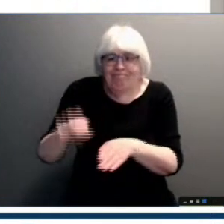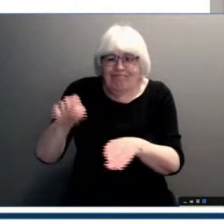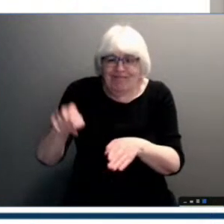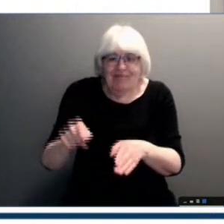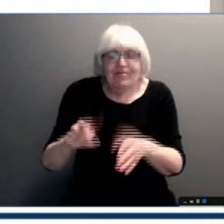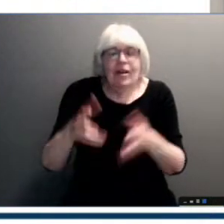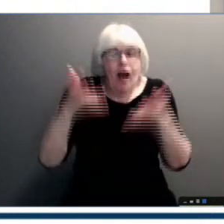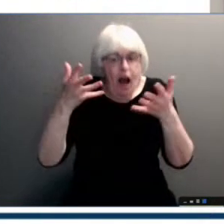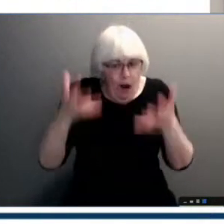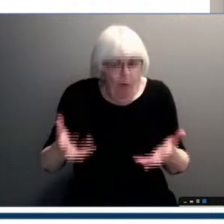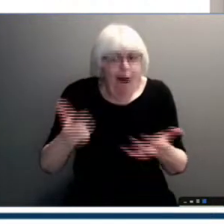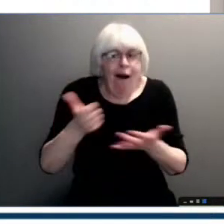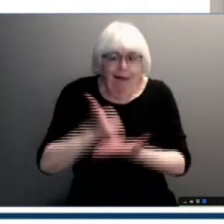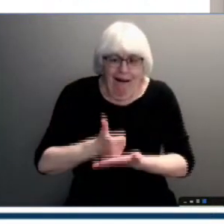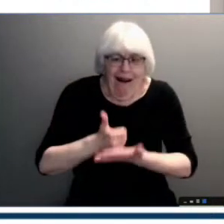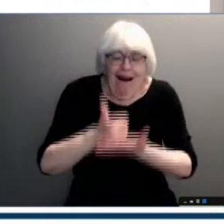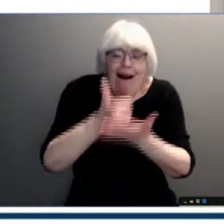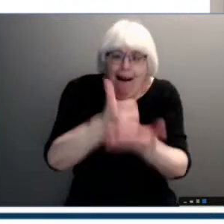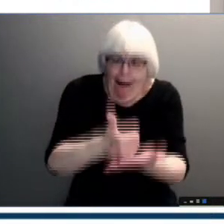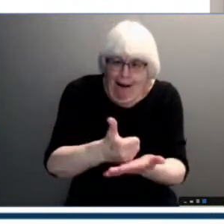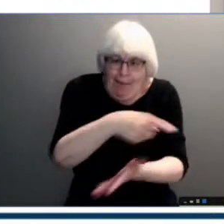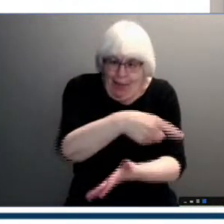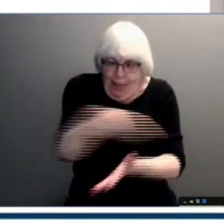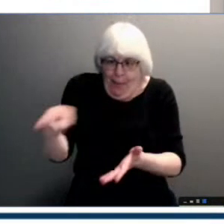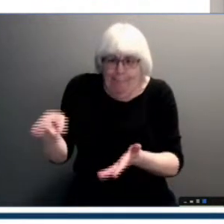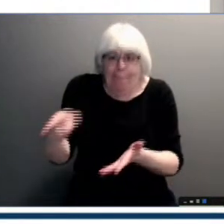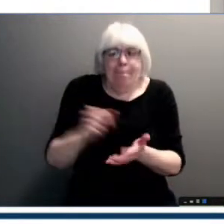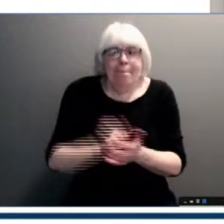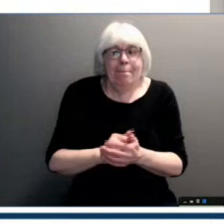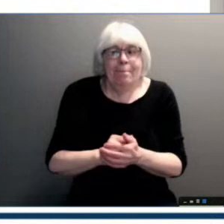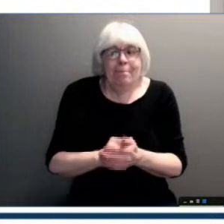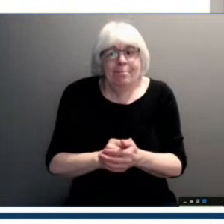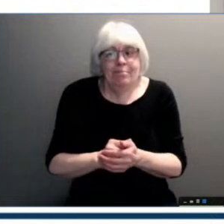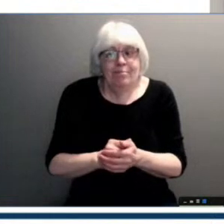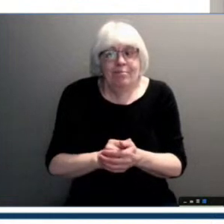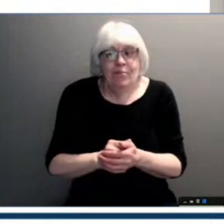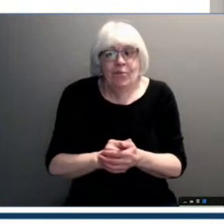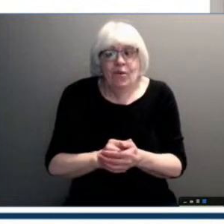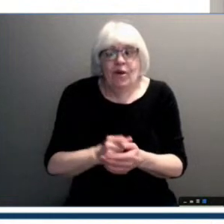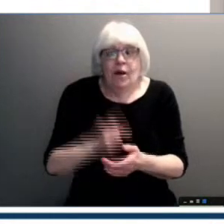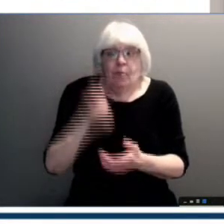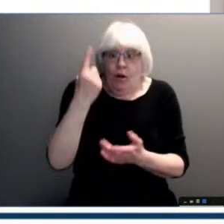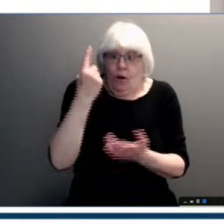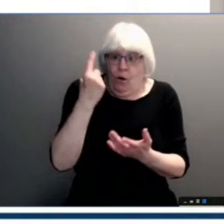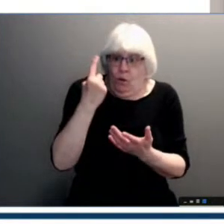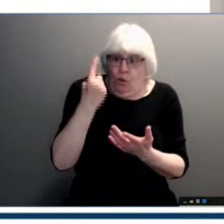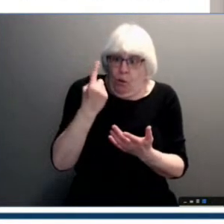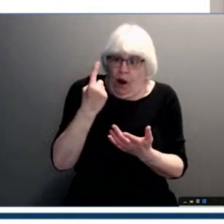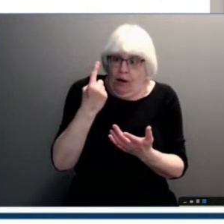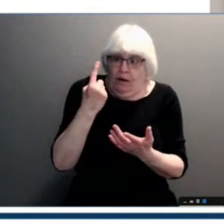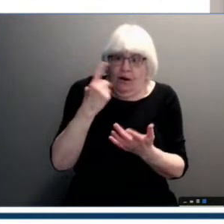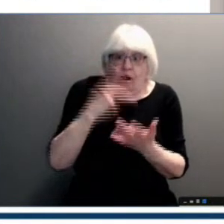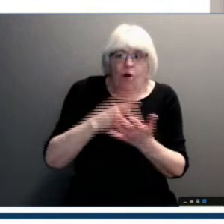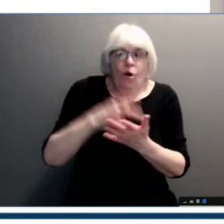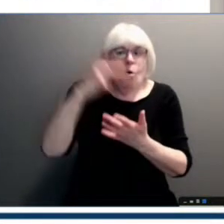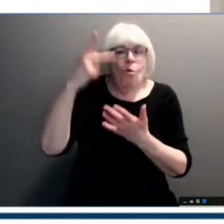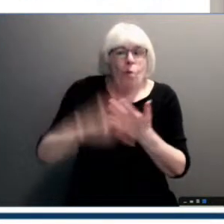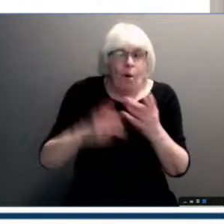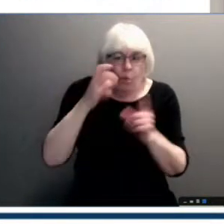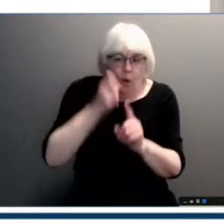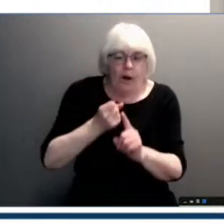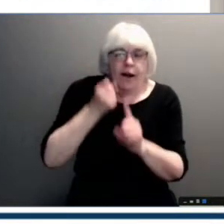the Sector Impact Support Program. This program will direct assistance to the businesses